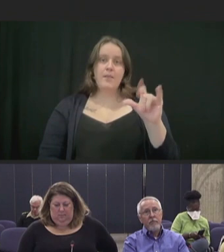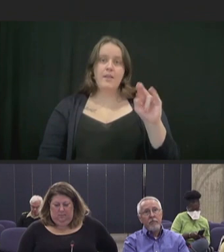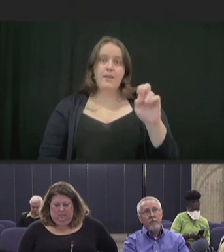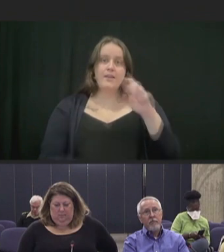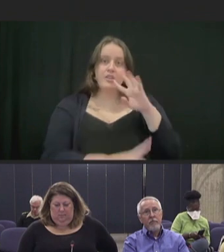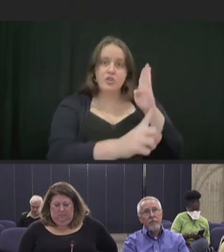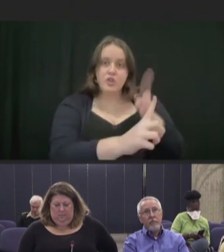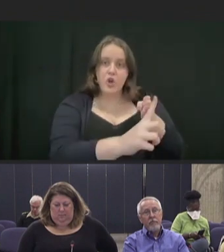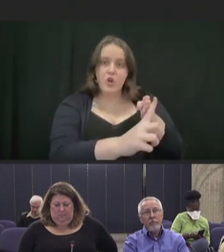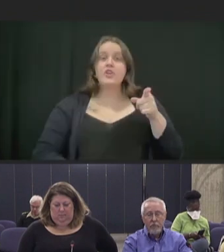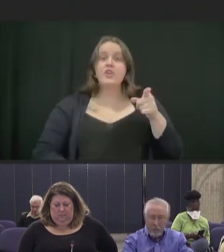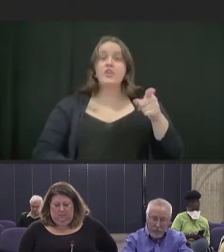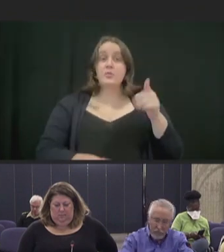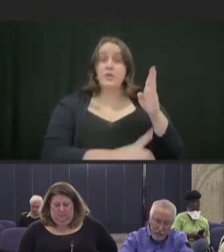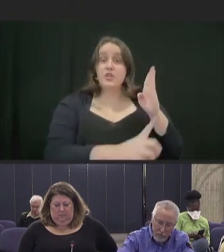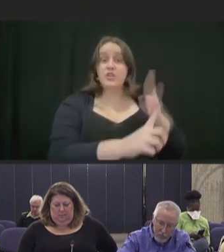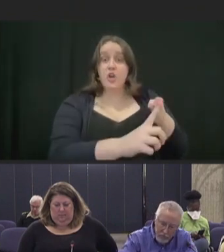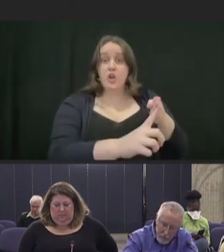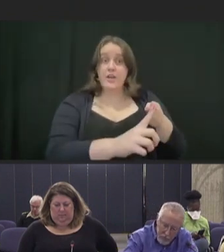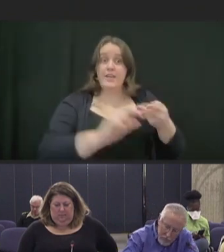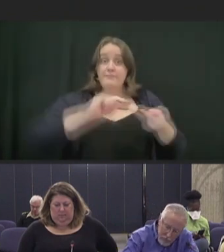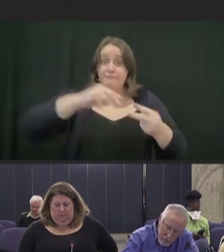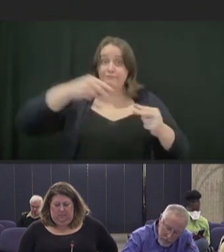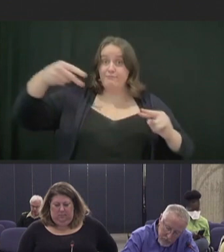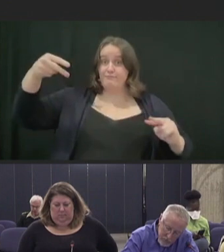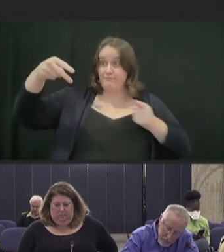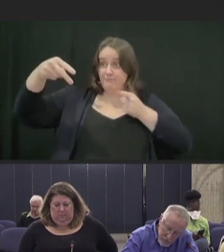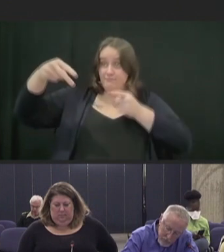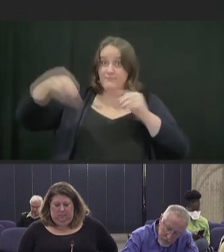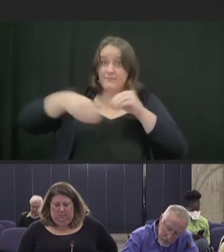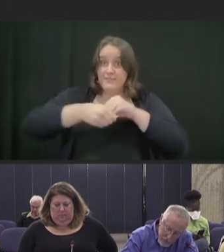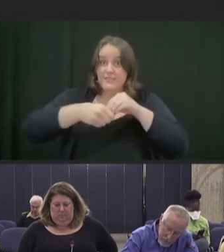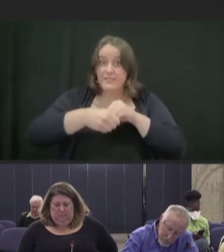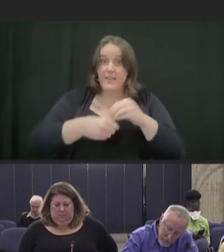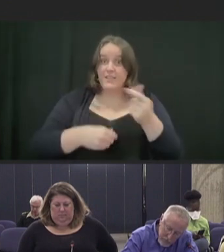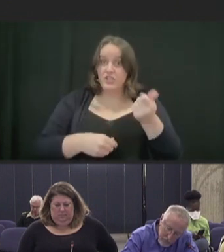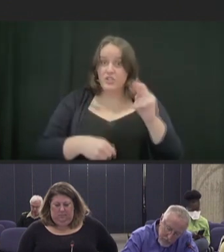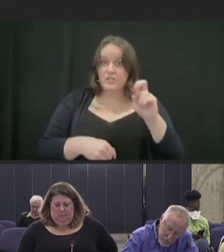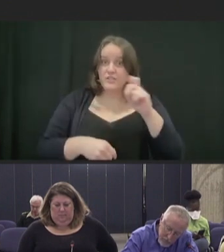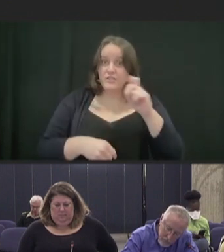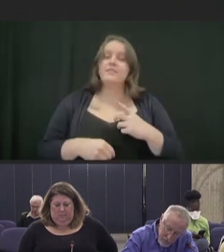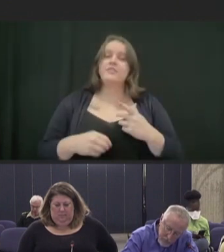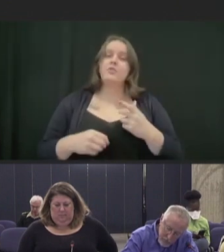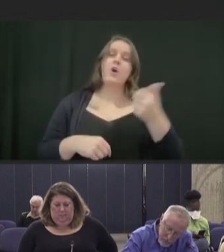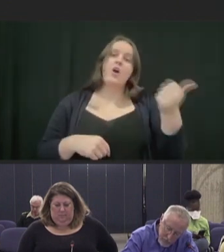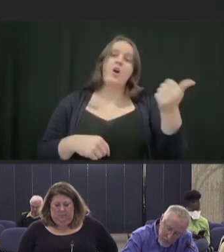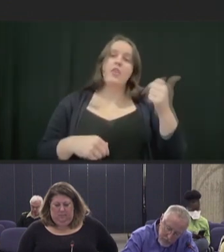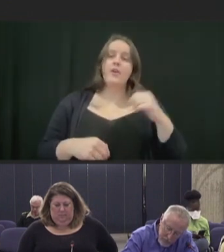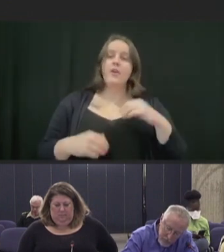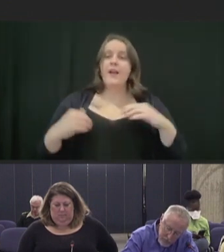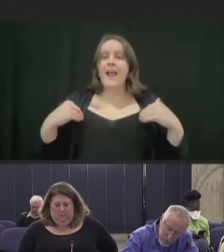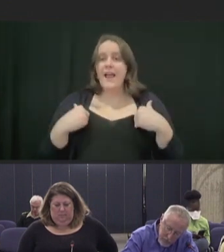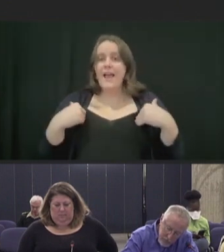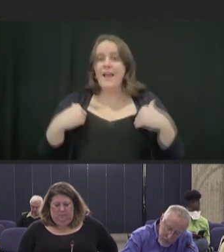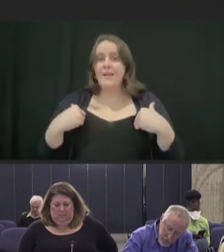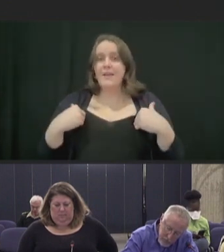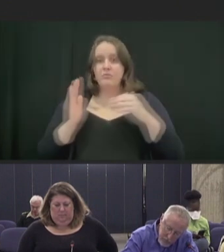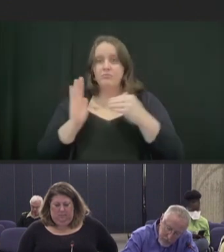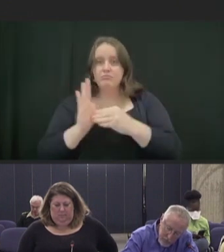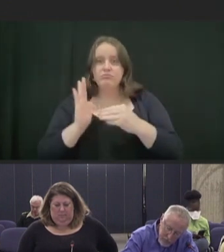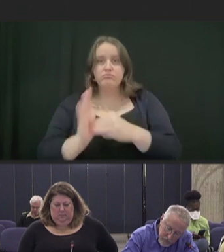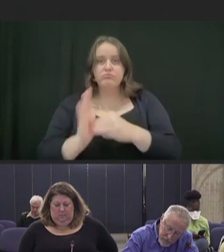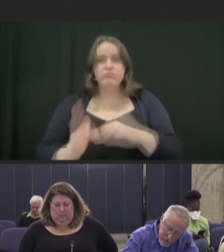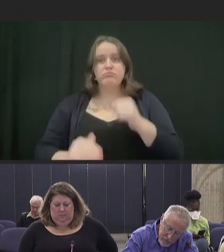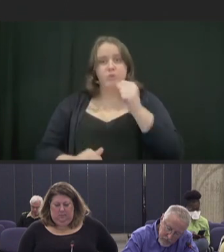human genes, human antibody genes. And so other animal models don't have exactly the human genes. And so